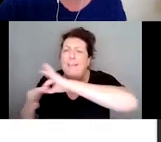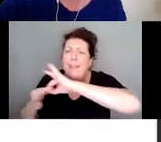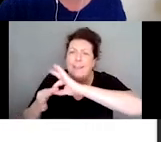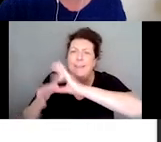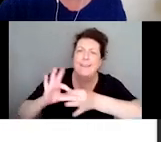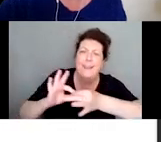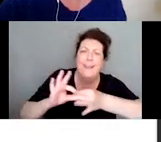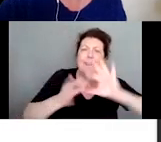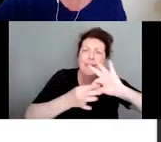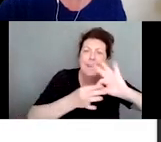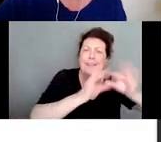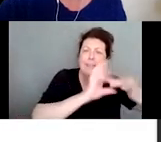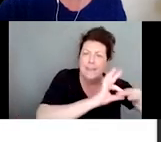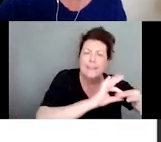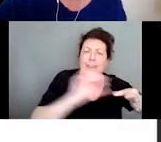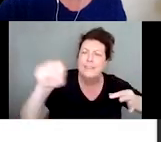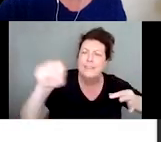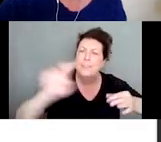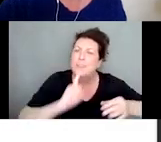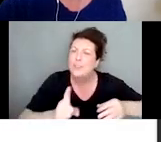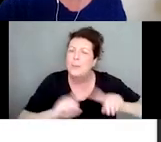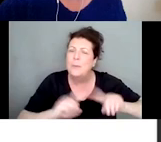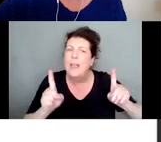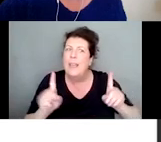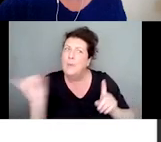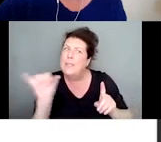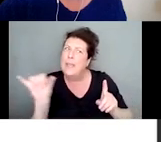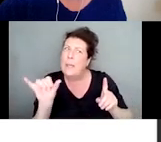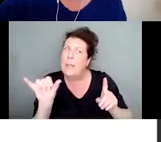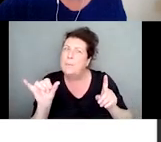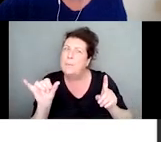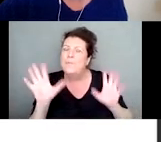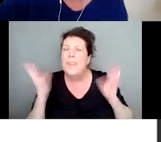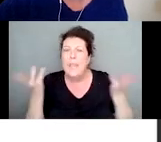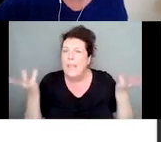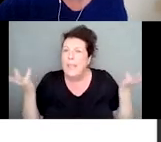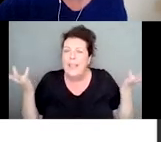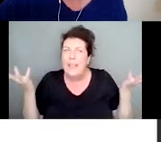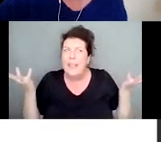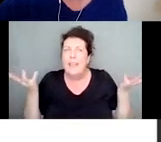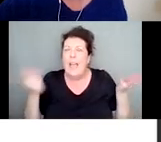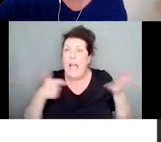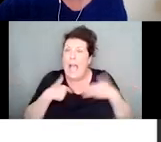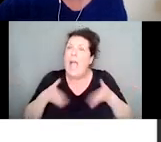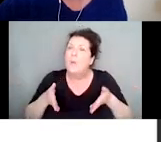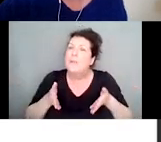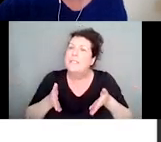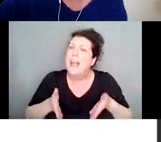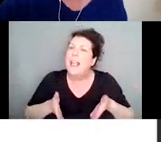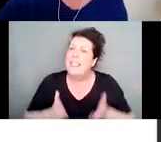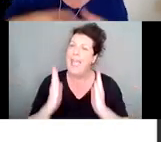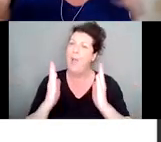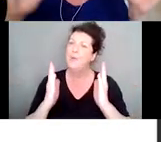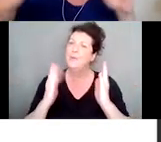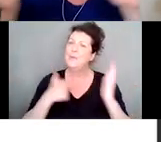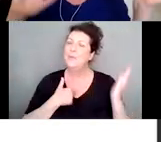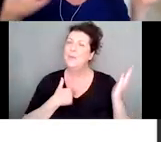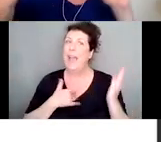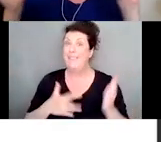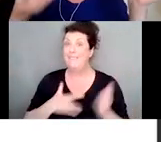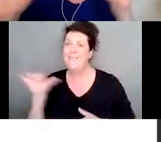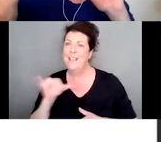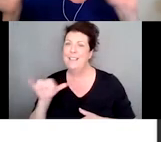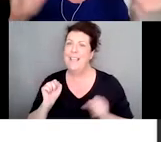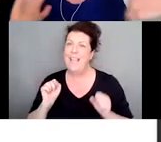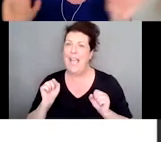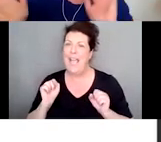yeah, like I, it's, it's, it was, I was allowed to kind of, I feel like I got to do